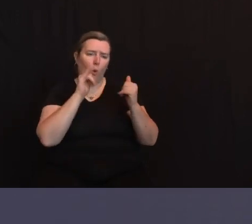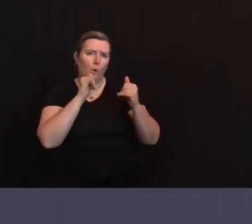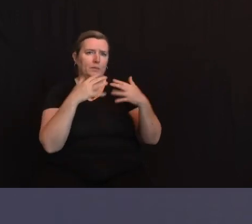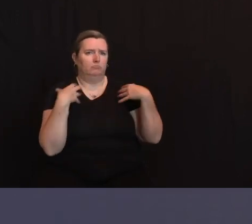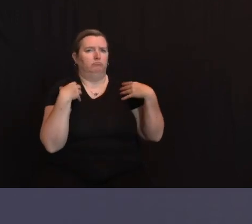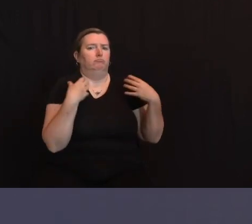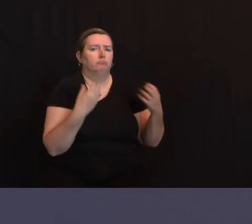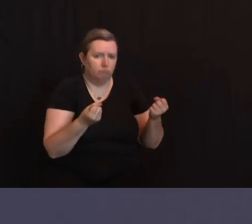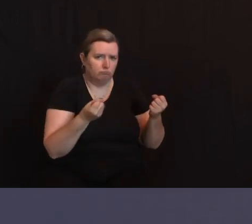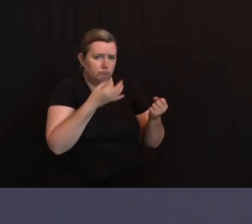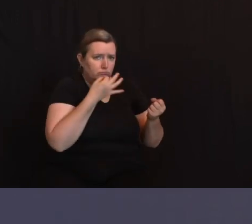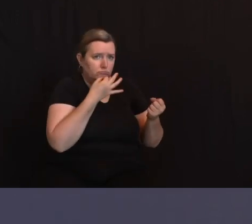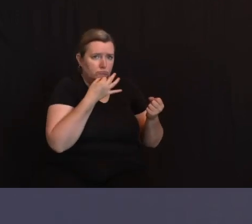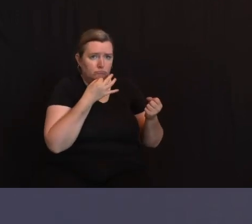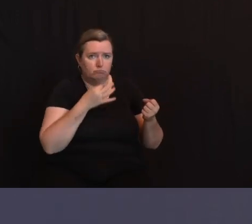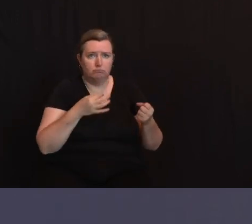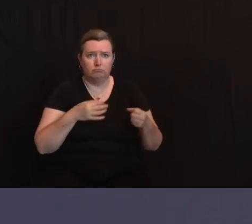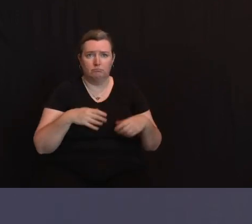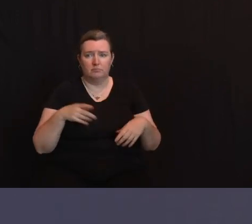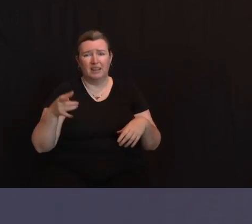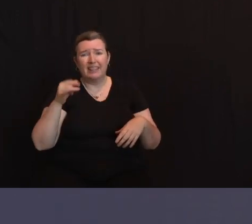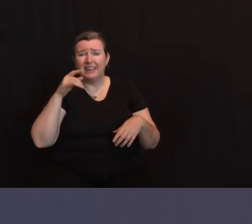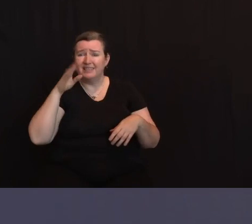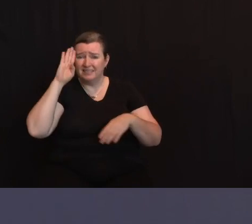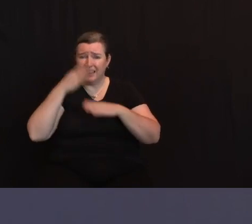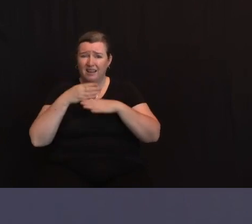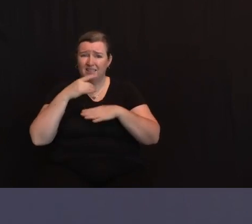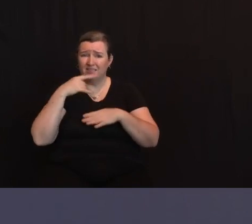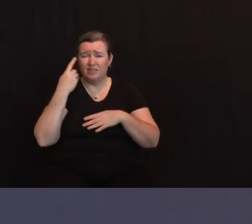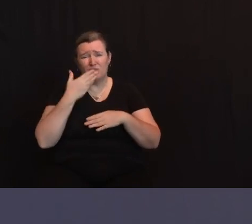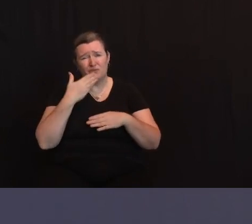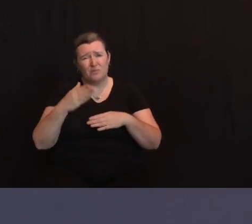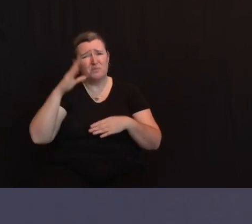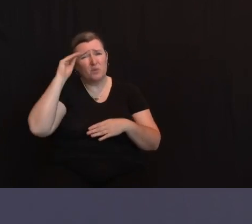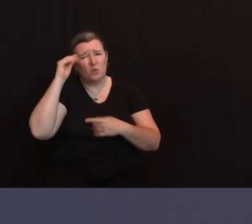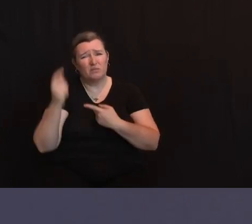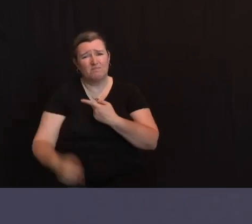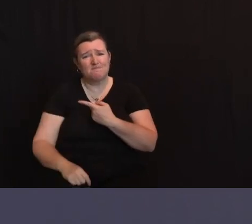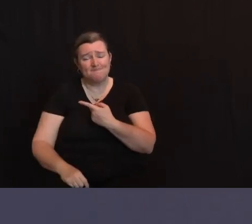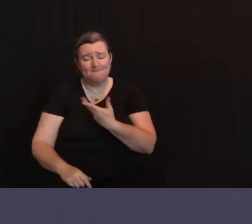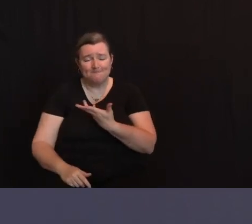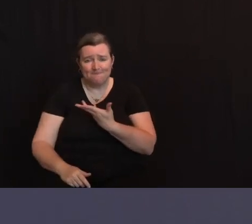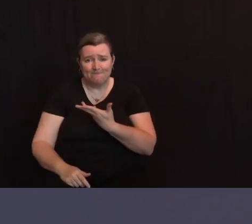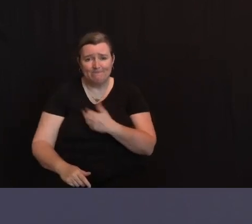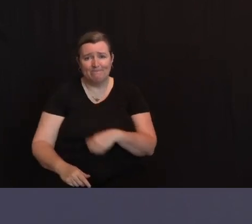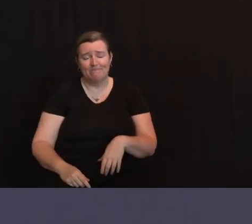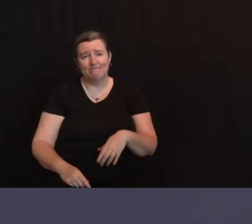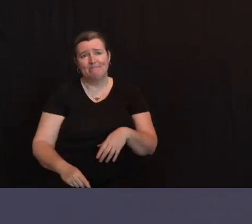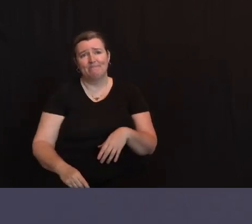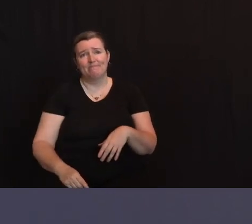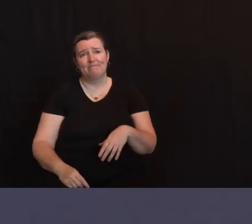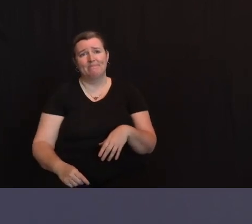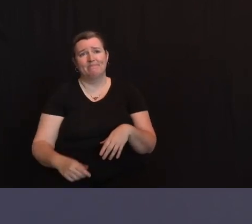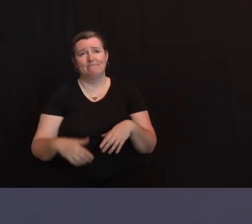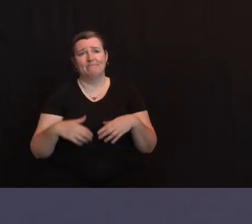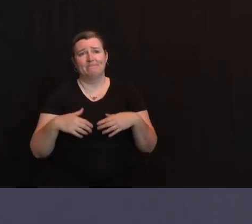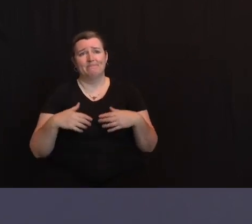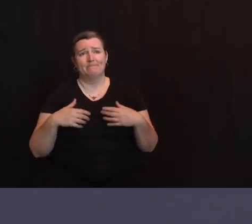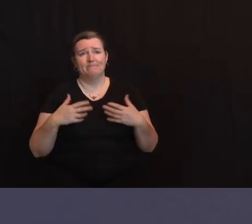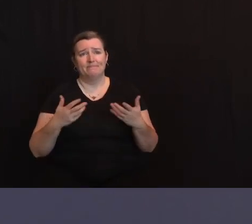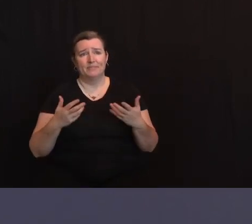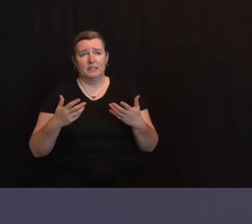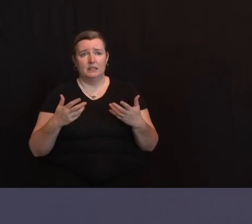looks like he was an incredible guy. And again, this notion that, we've made a lot of progress, Pat, on gun safety,